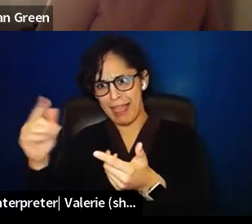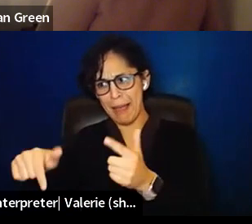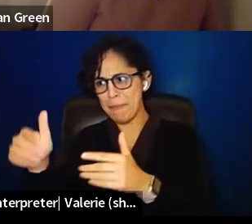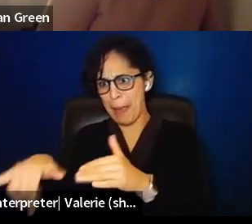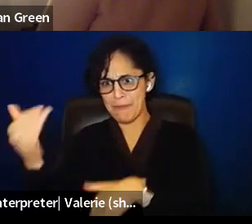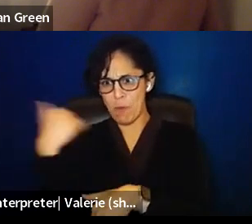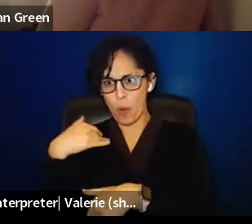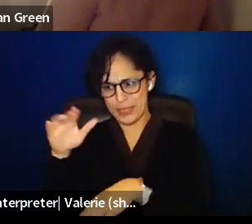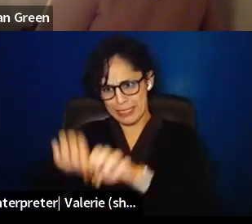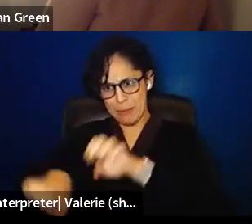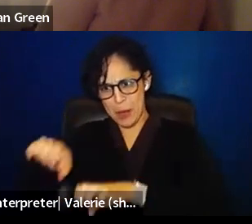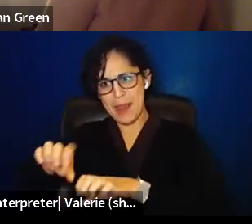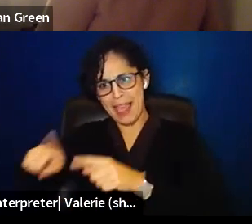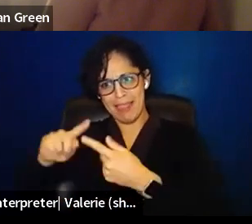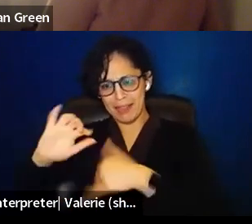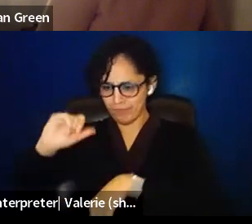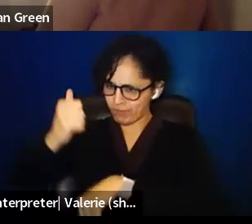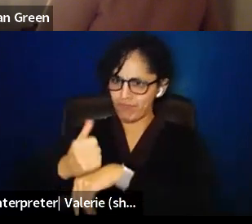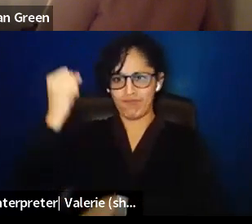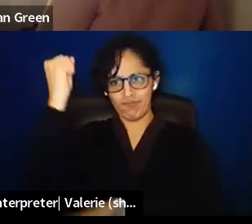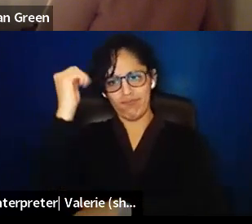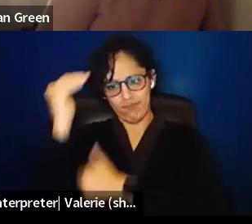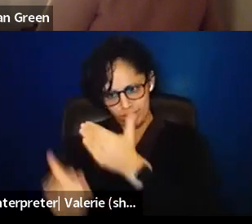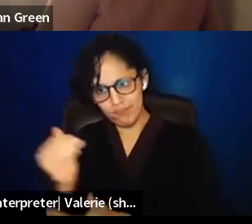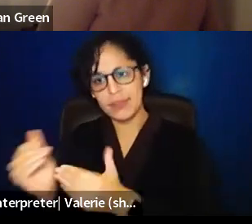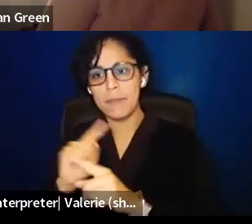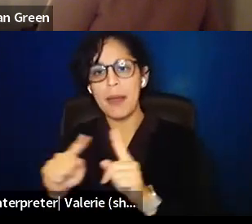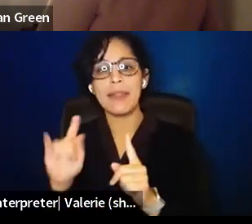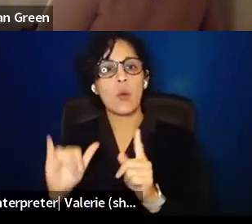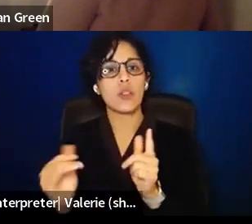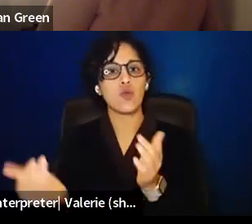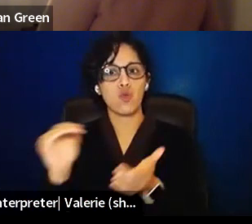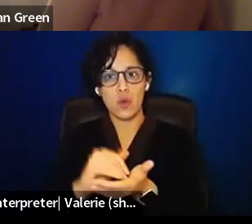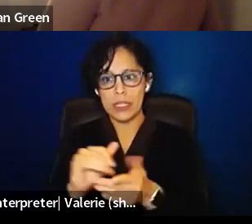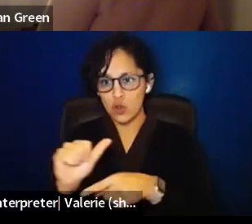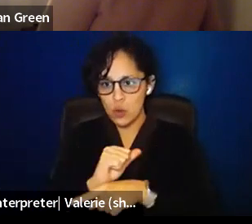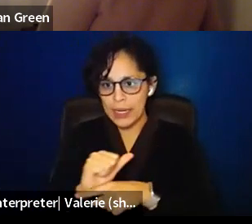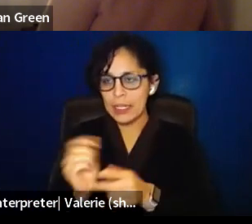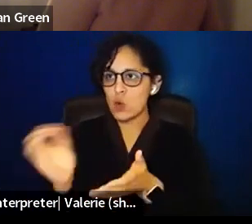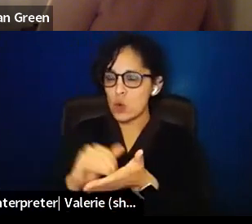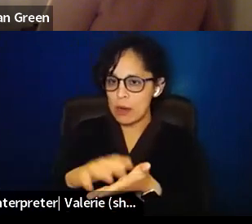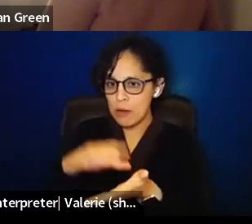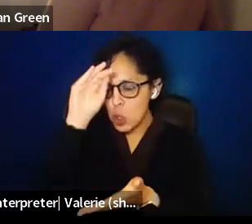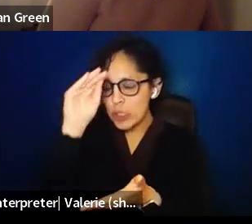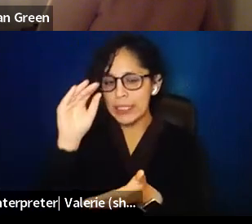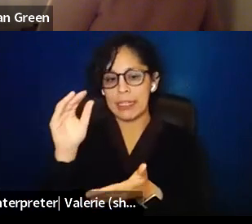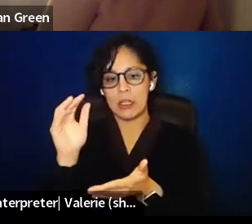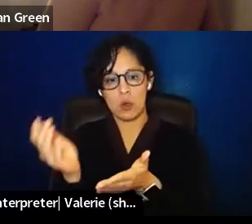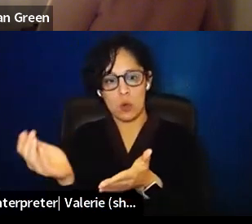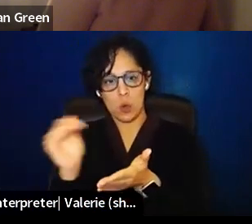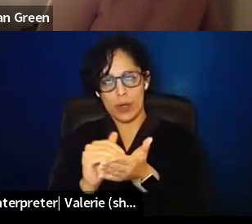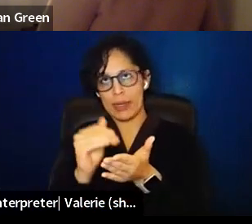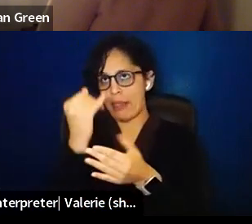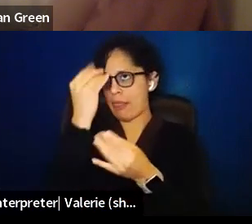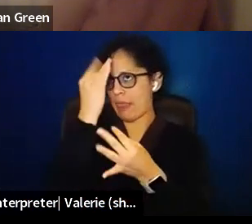so what has, I think, has been the retraining for me and so many conversations of relearning and re-envisioning what leadership can be